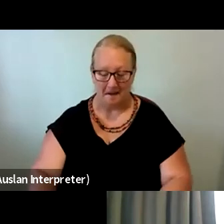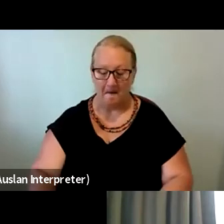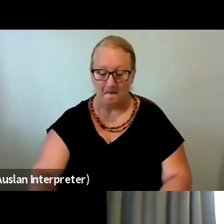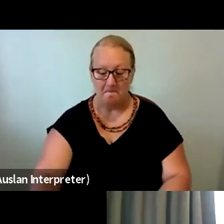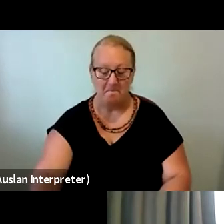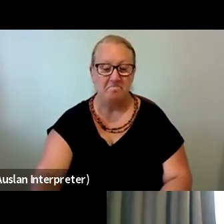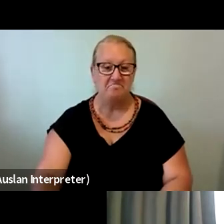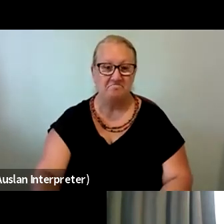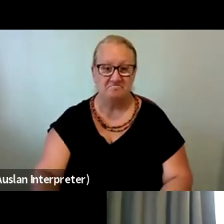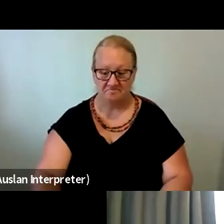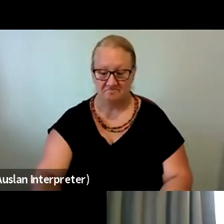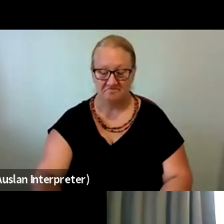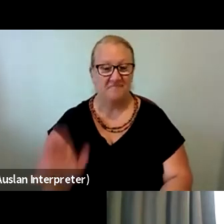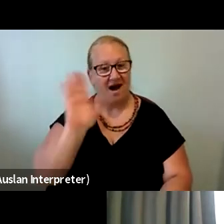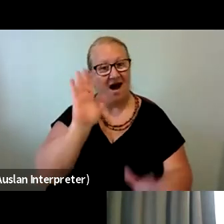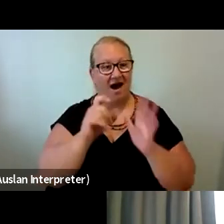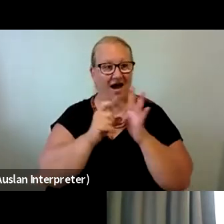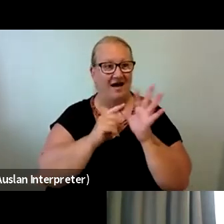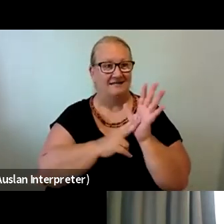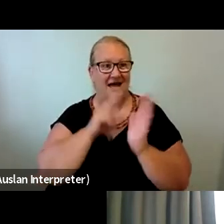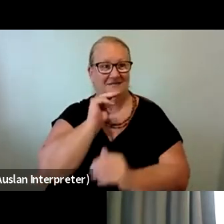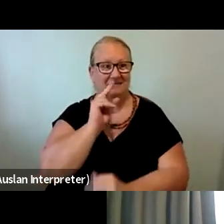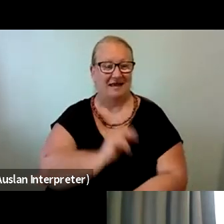Hi, Dan speaking.